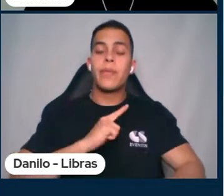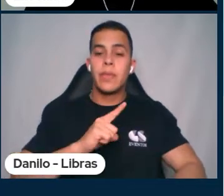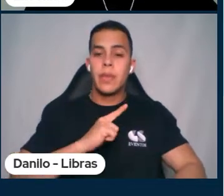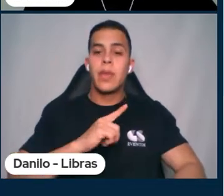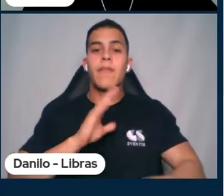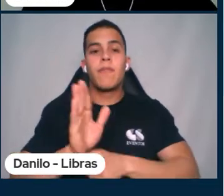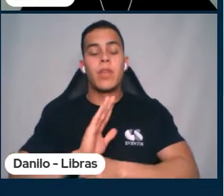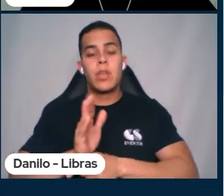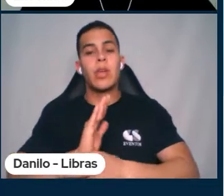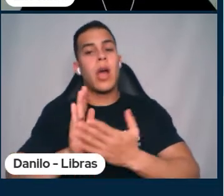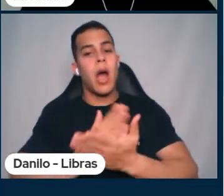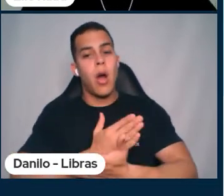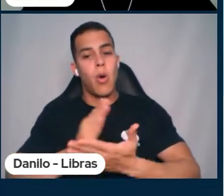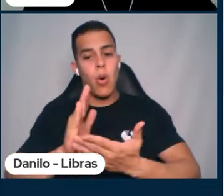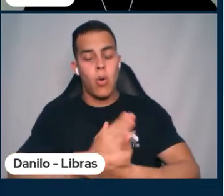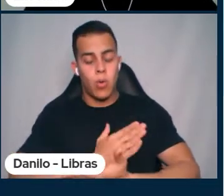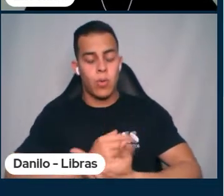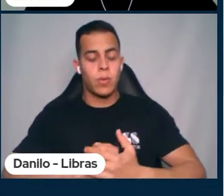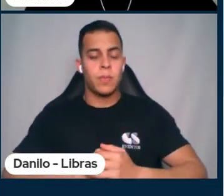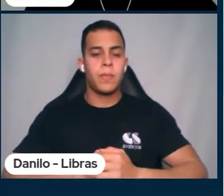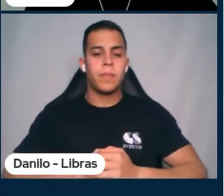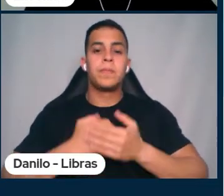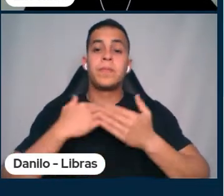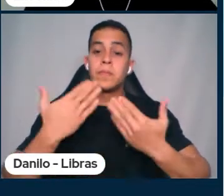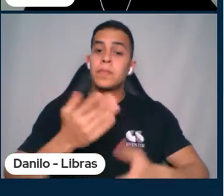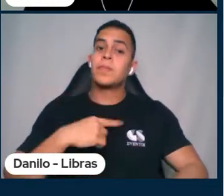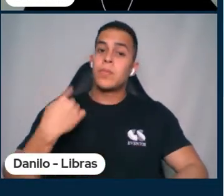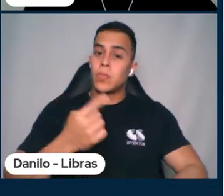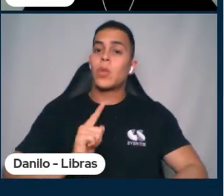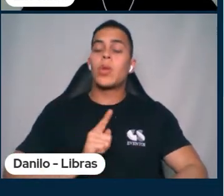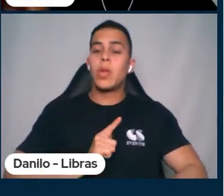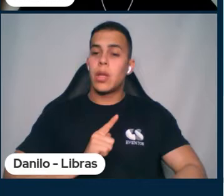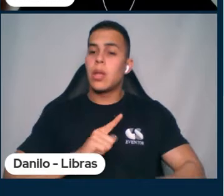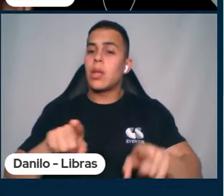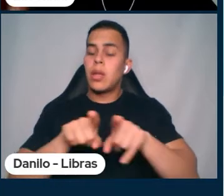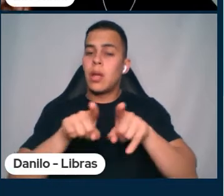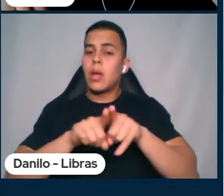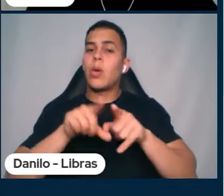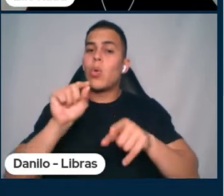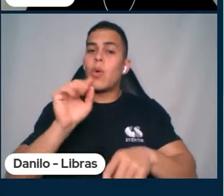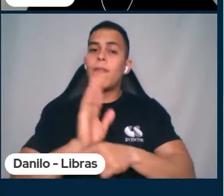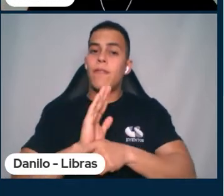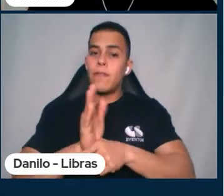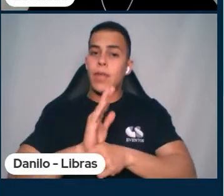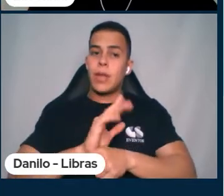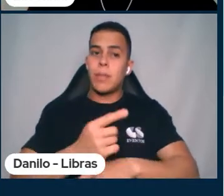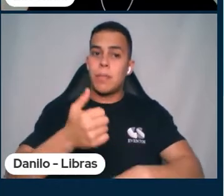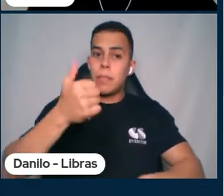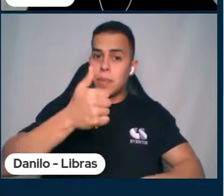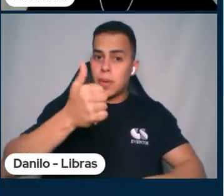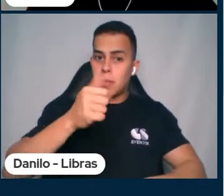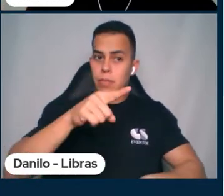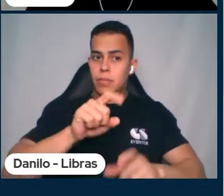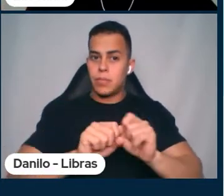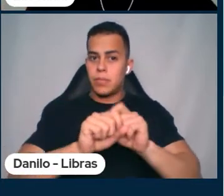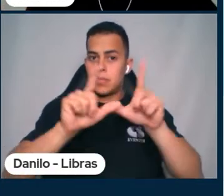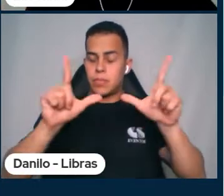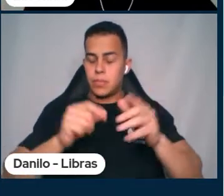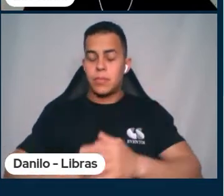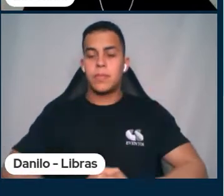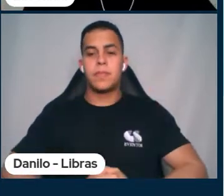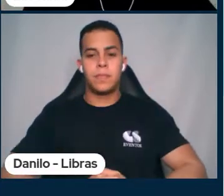part that I want to show is the Google Knowledge Panel. So at the right side of the